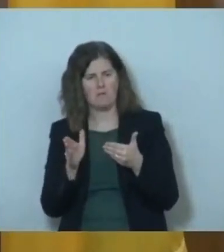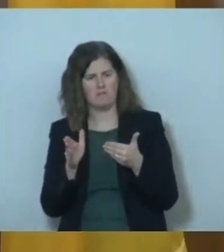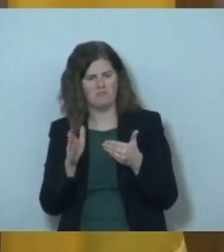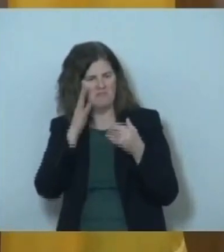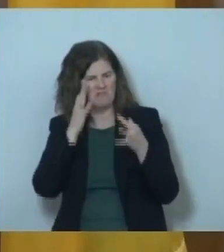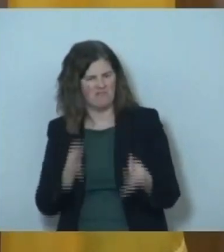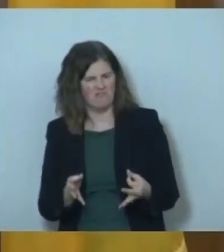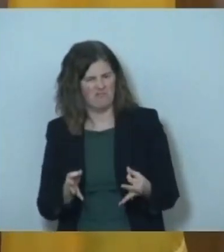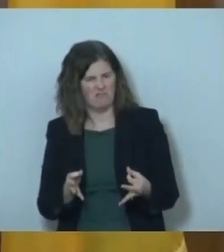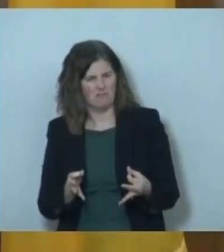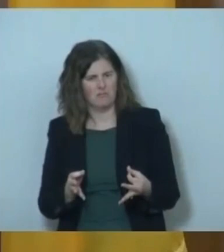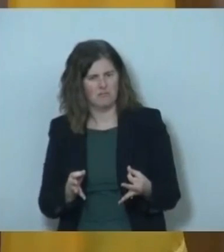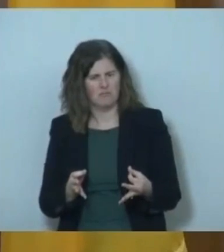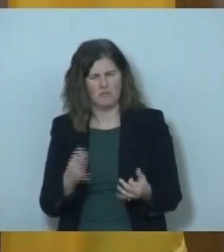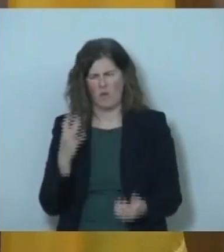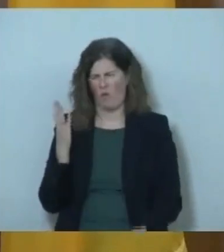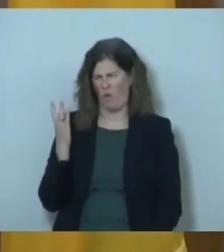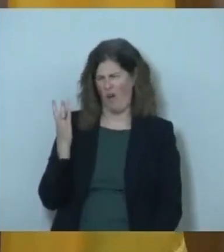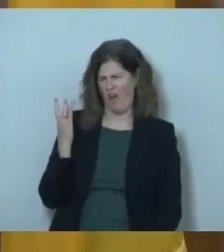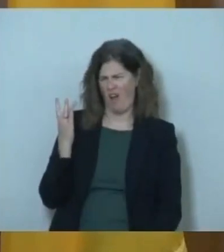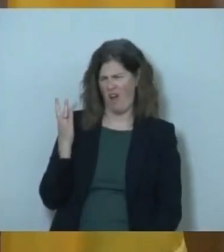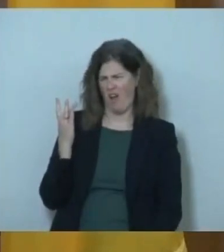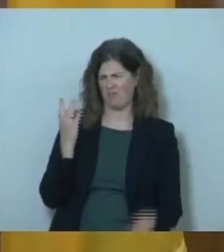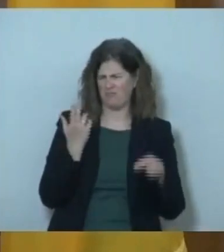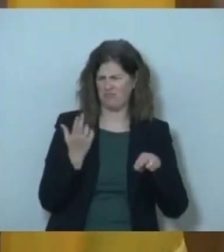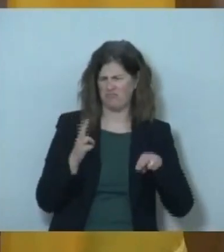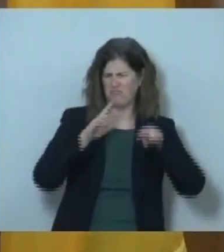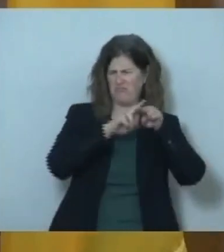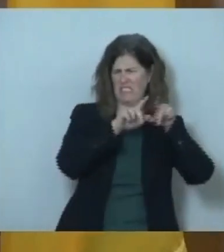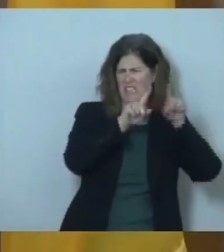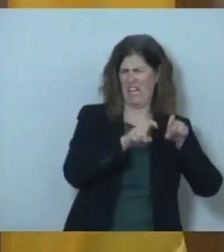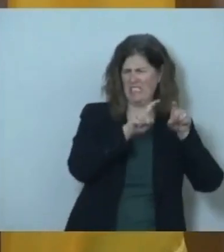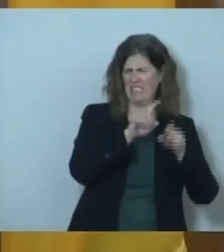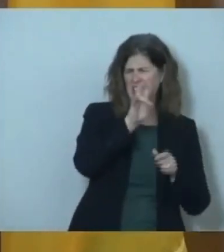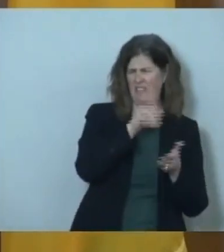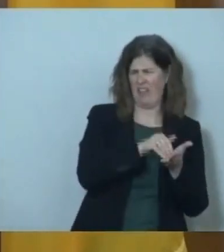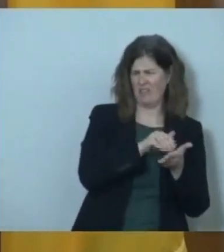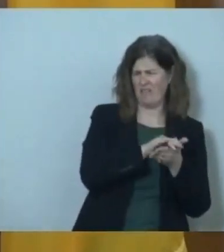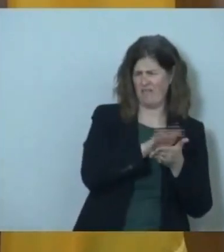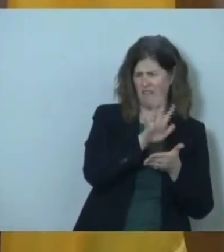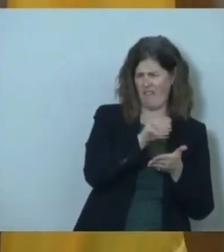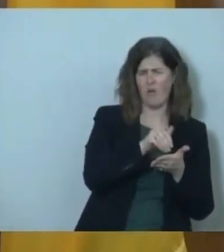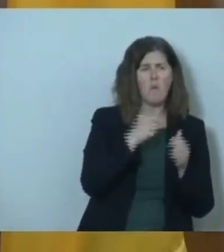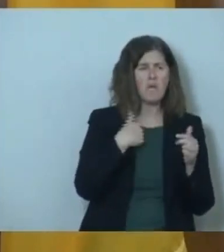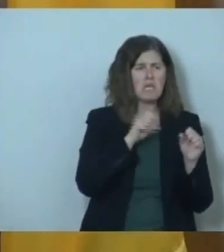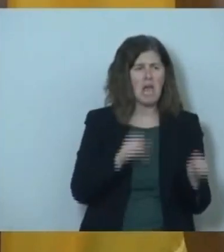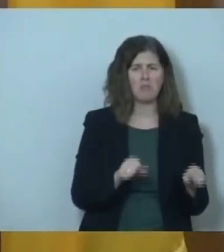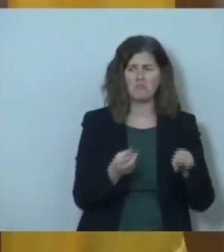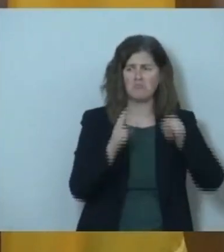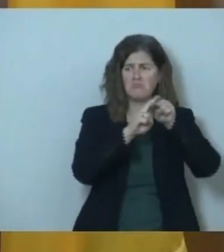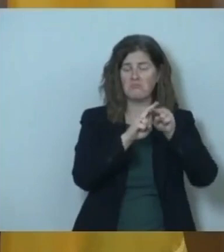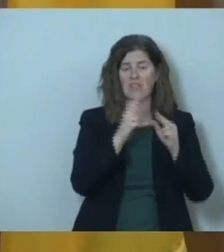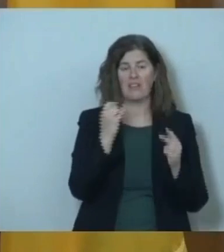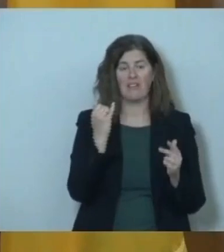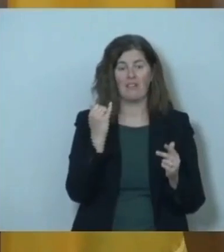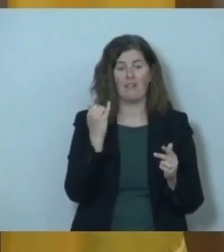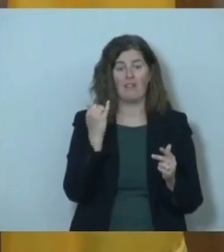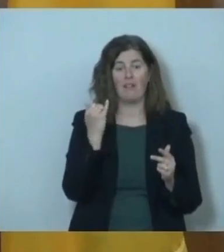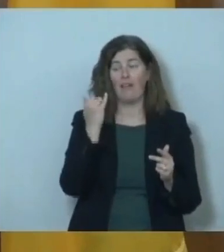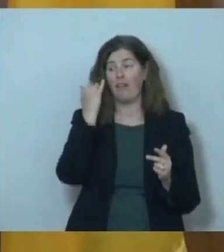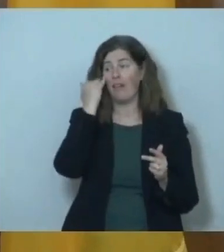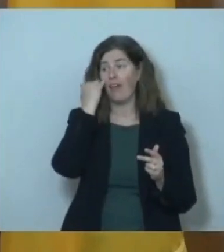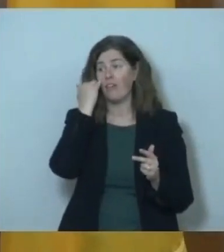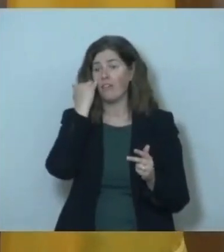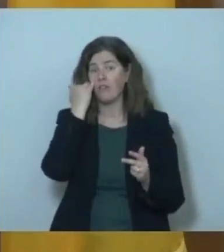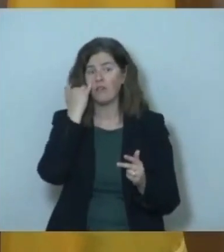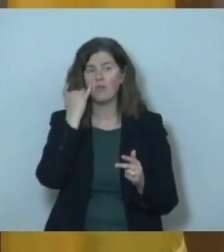decisions. So why then increase capacity? A, because we can. Frankly, if we didn't have any supply